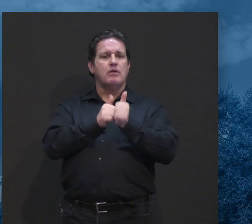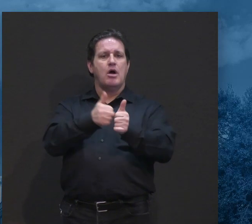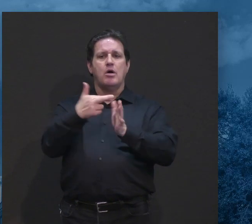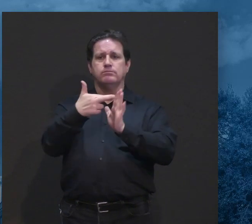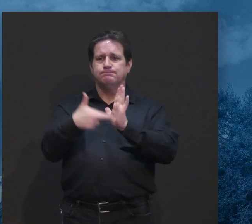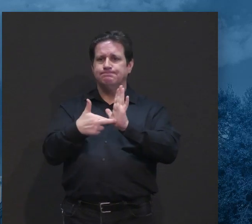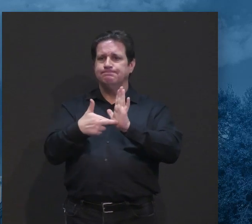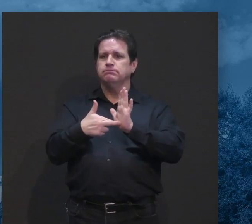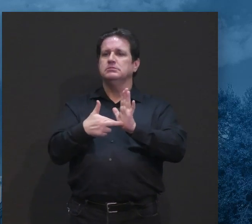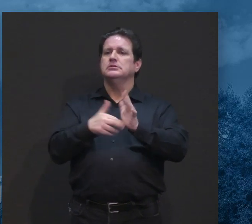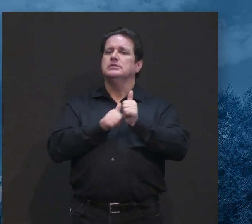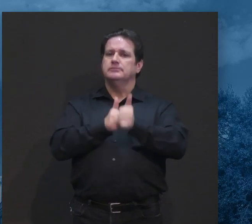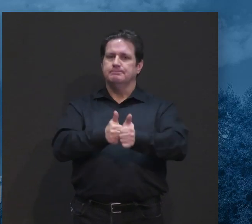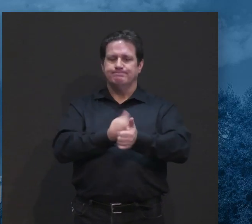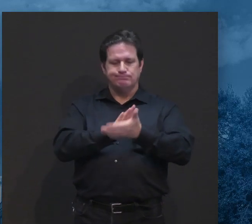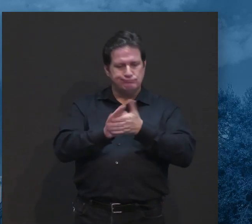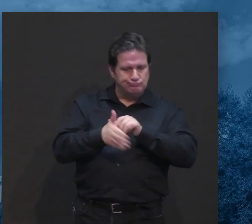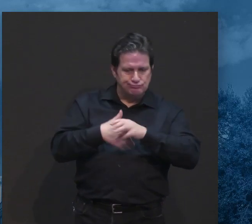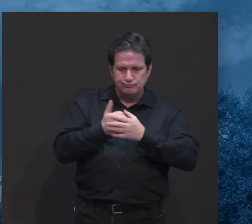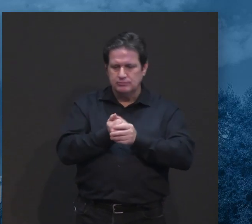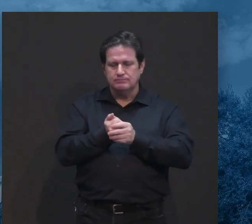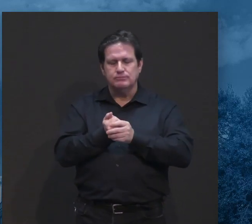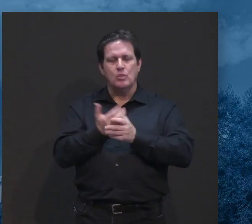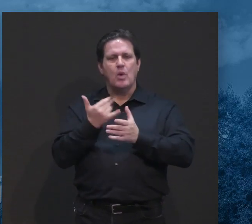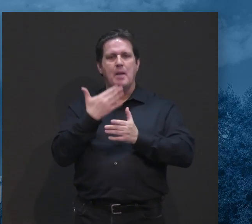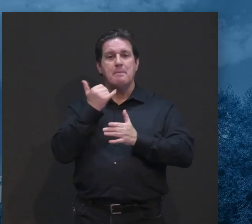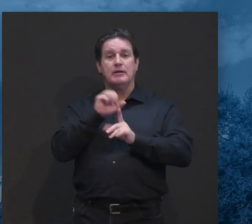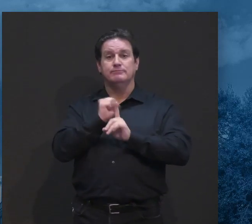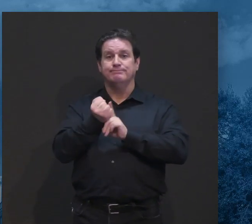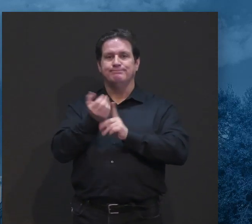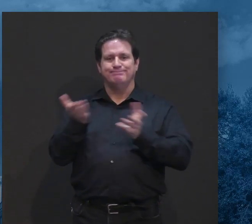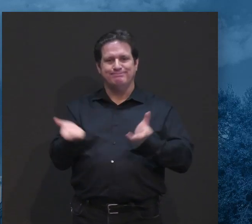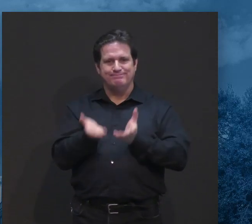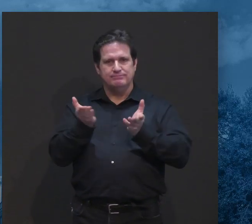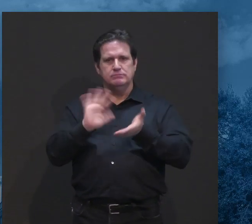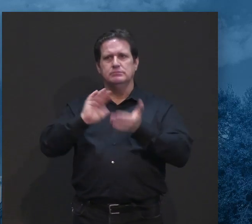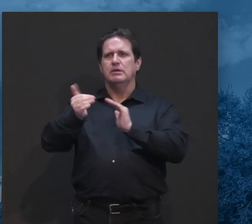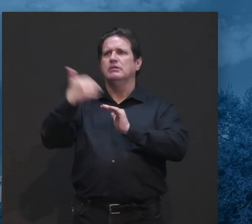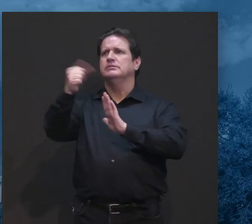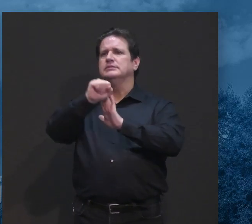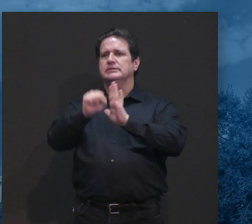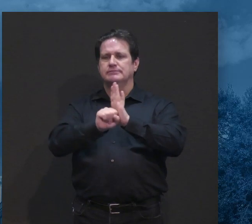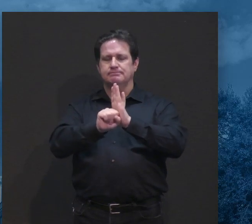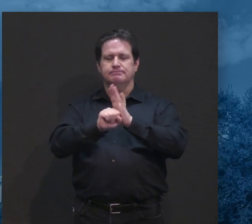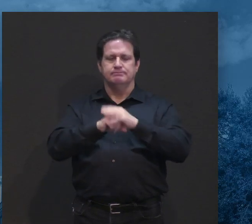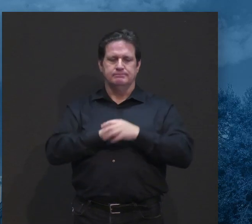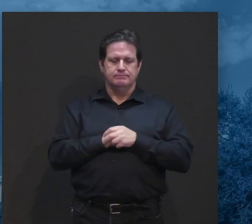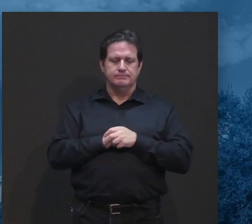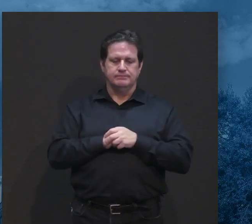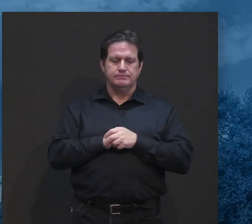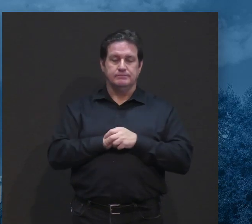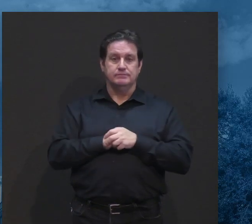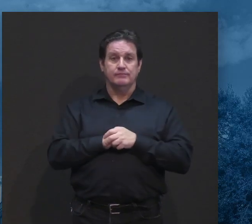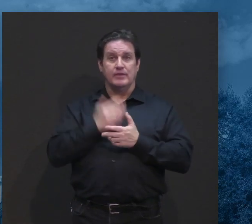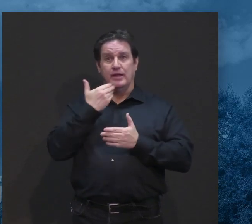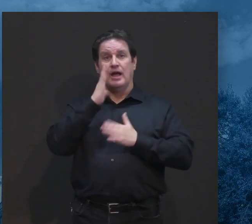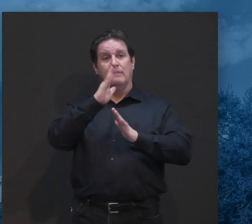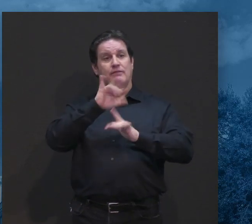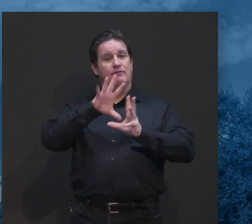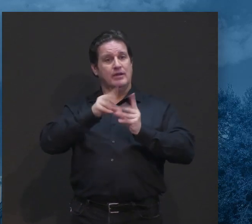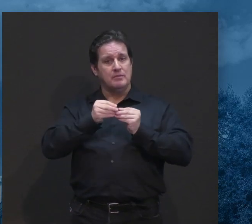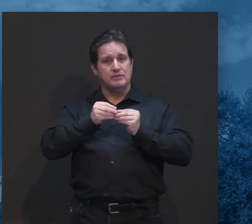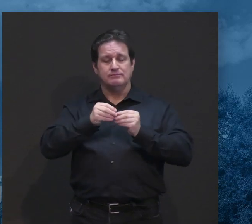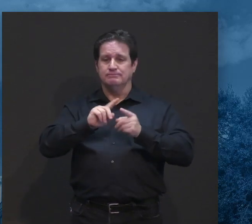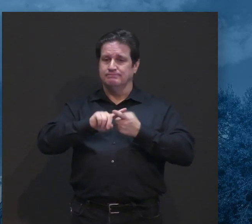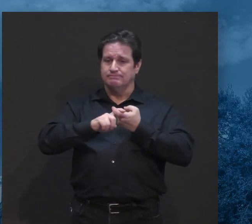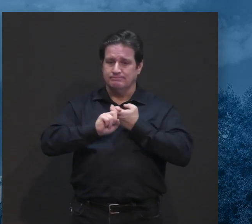restrictions, and that's one of the reasons that we've had a better situation here than in other states. So thank God for your family and